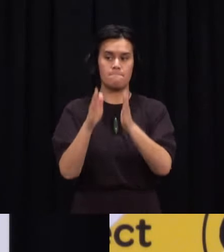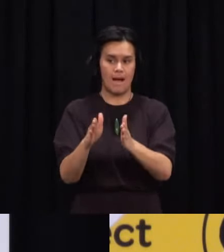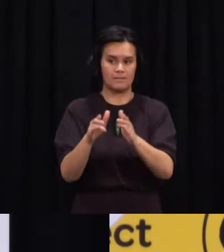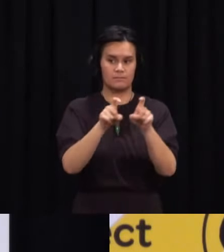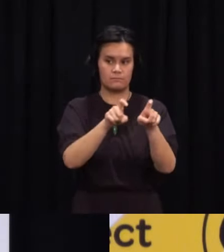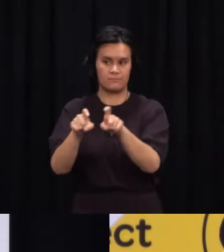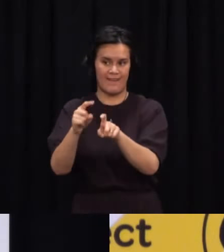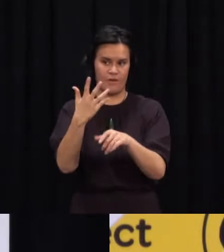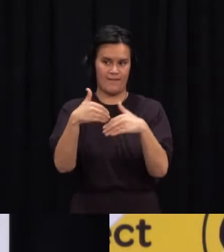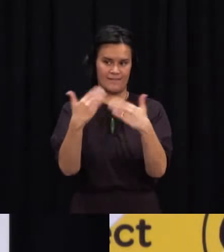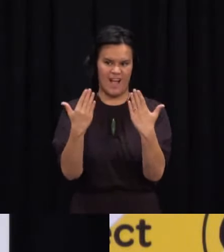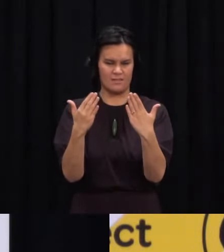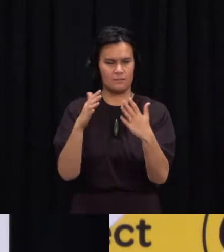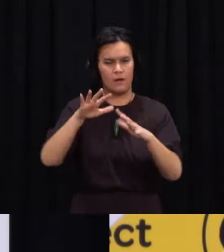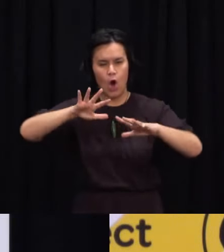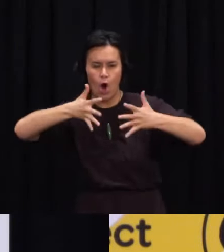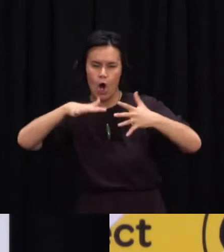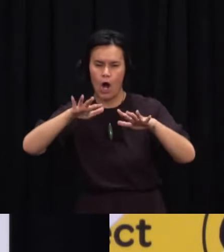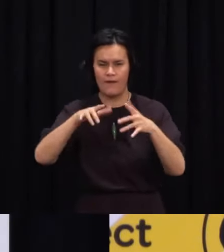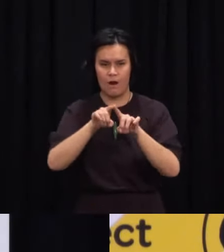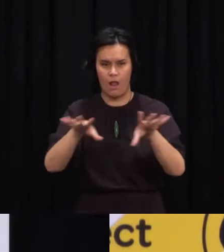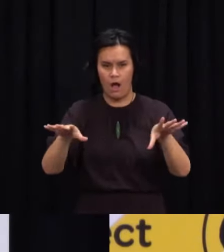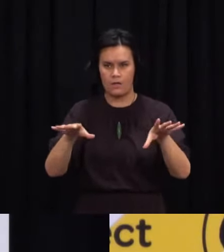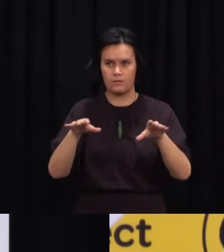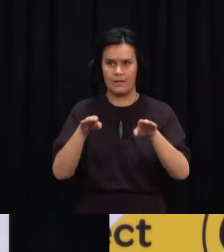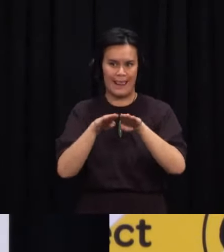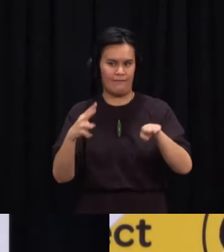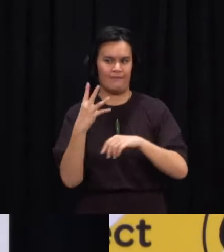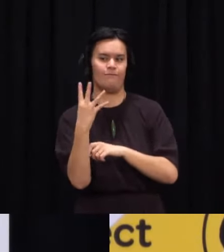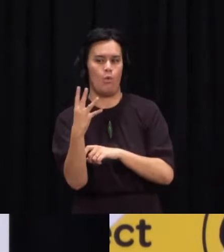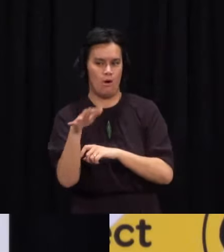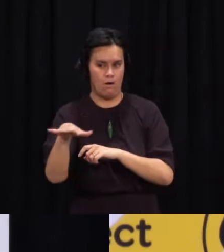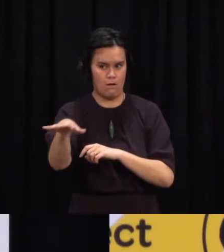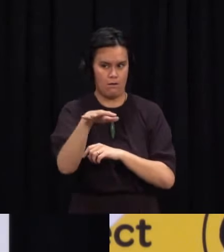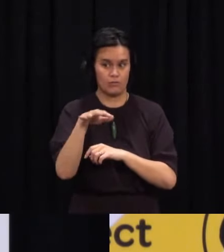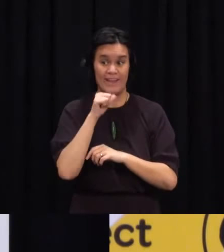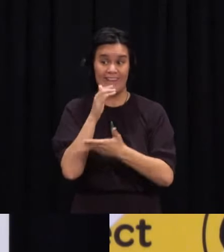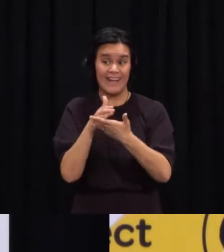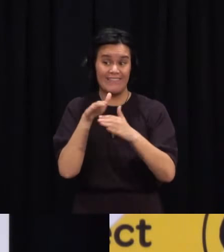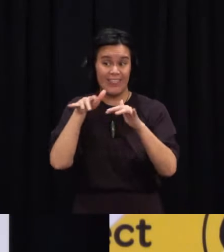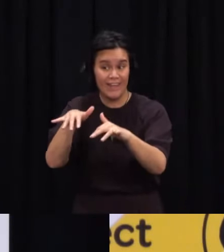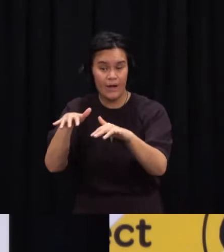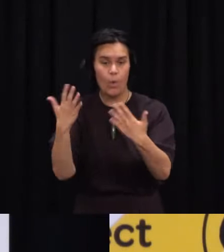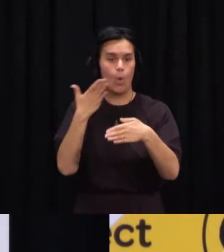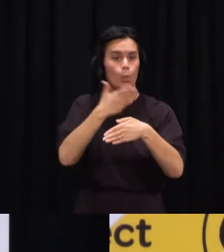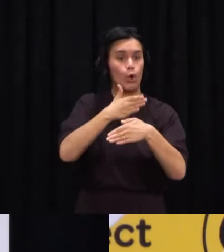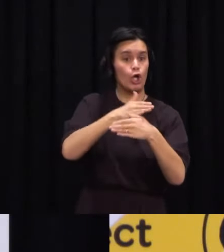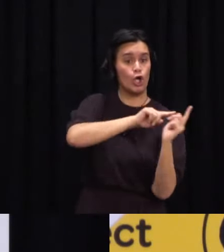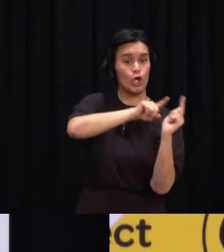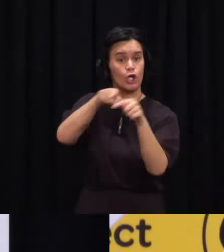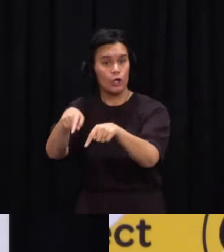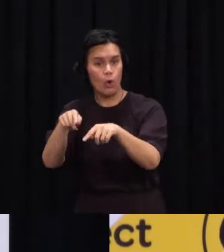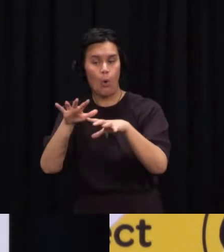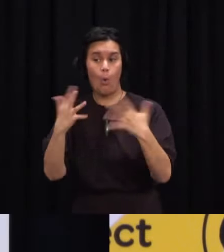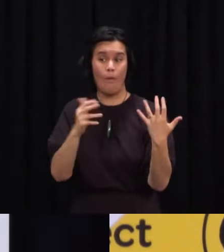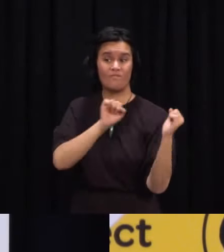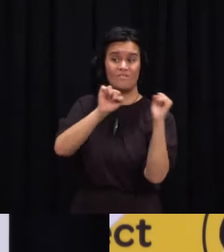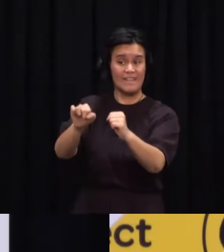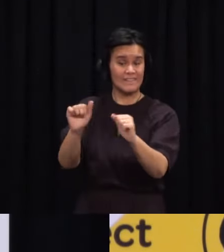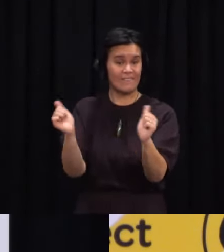might work in the area but live outside, or may have had contact with anyone in that area. So we've tried to go a